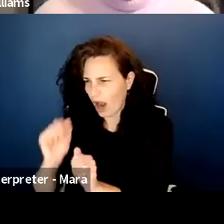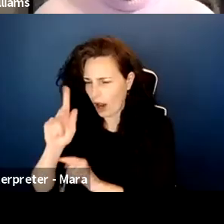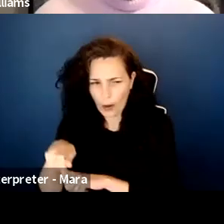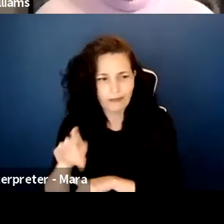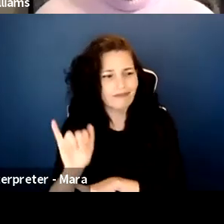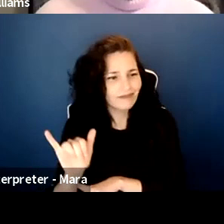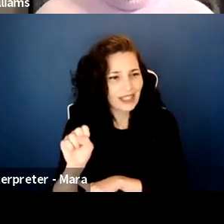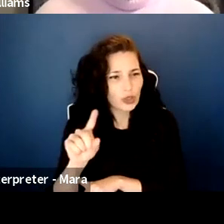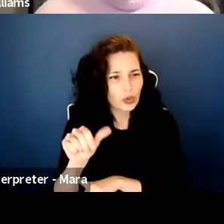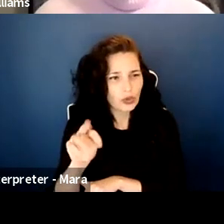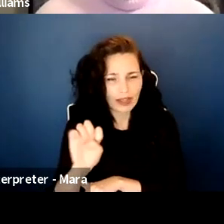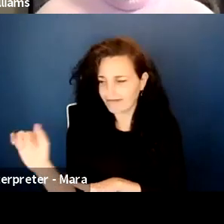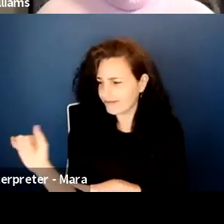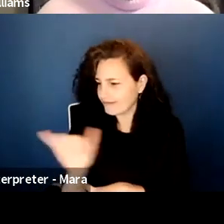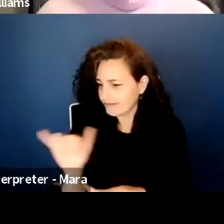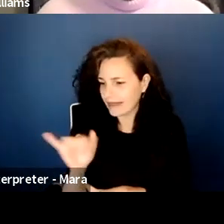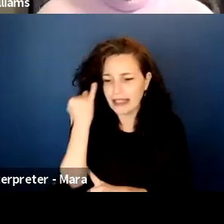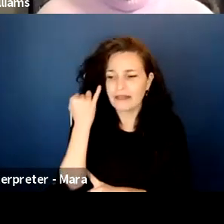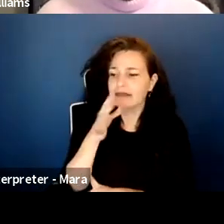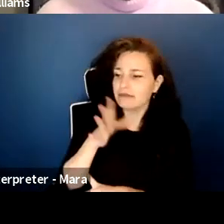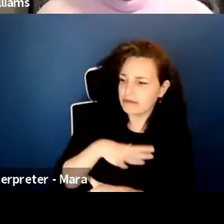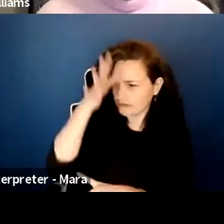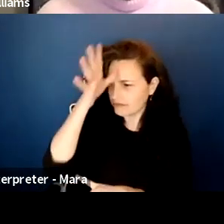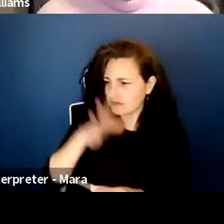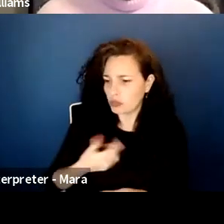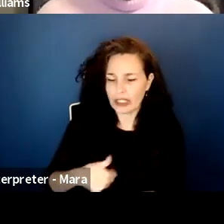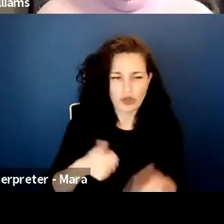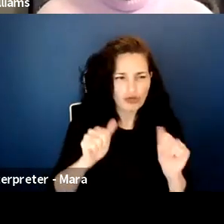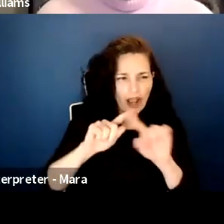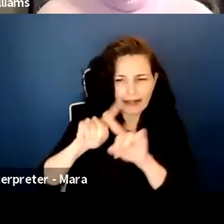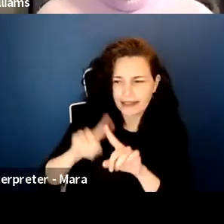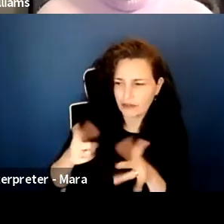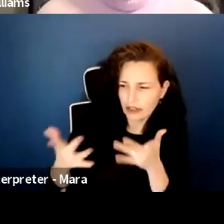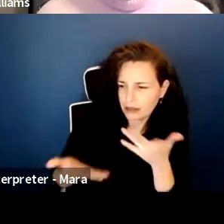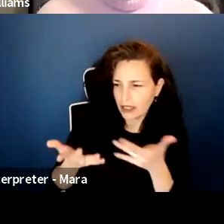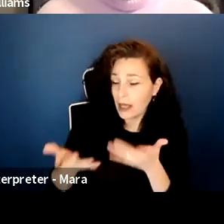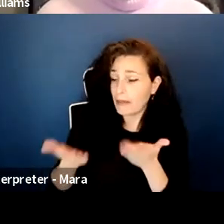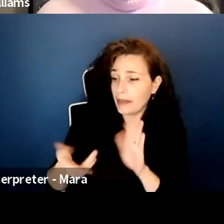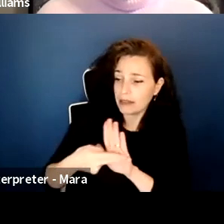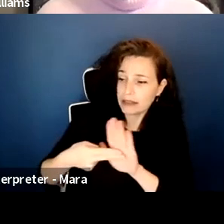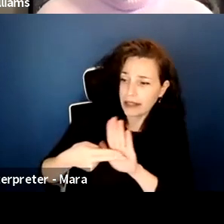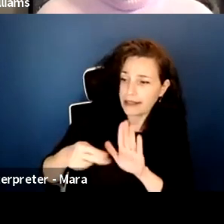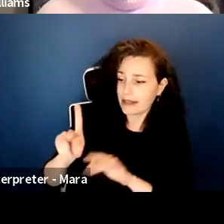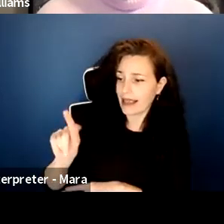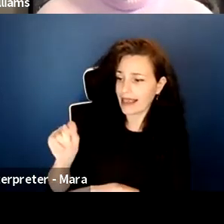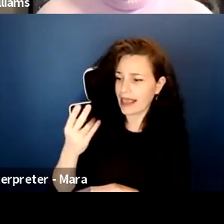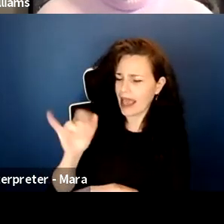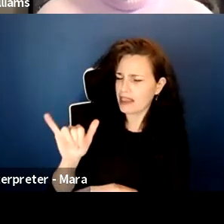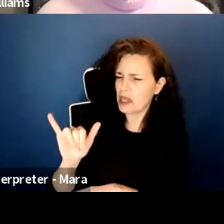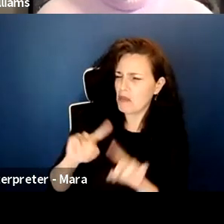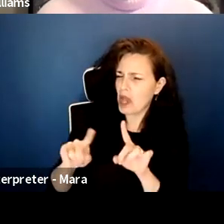female. Sometimes we try a different sex. It may say it's Kathy, but we want to see Chris, a